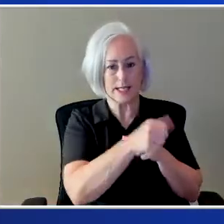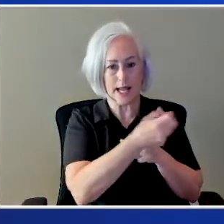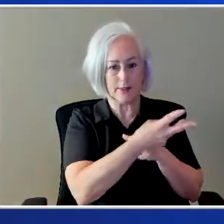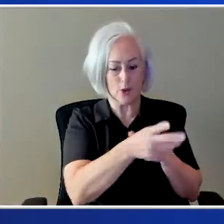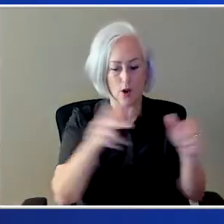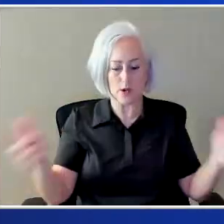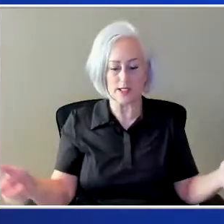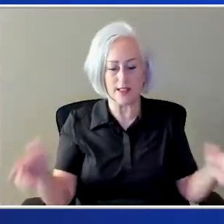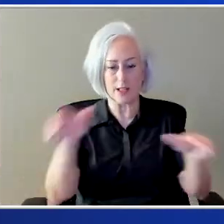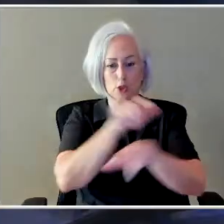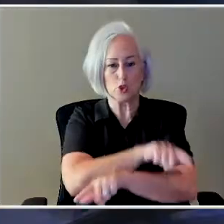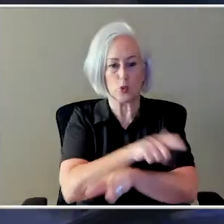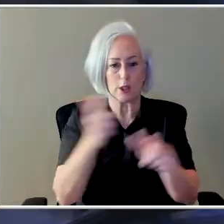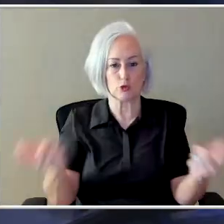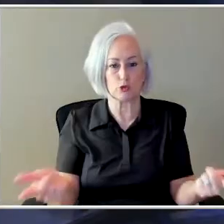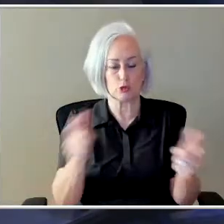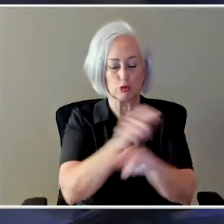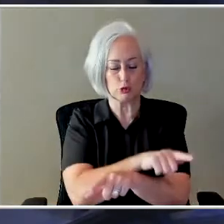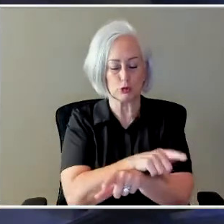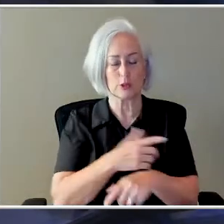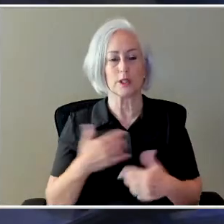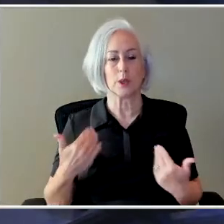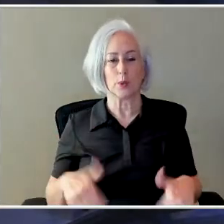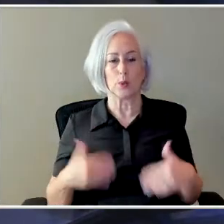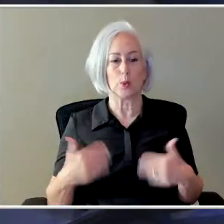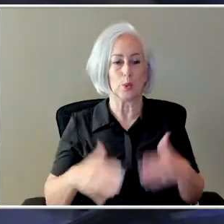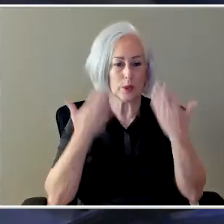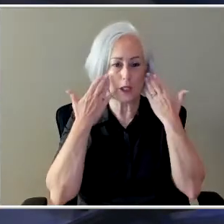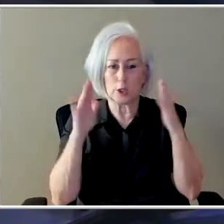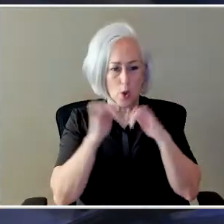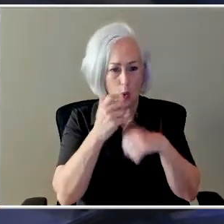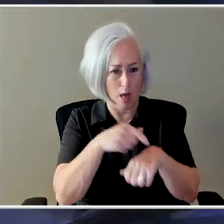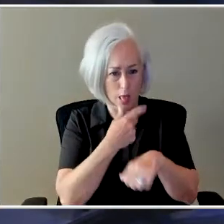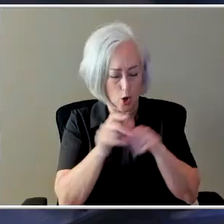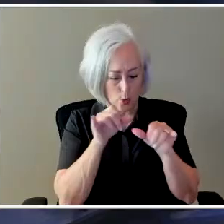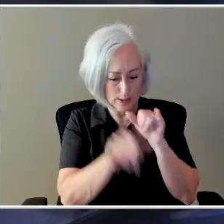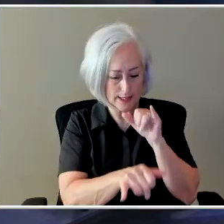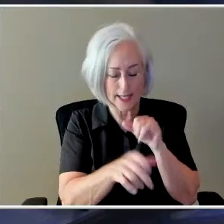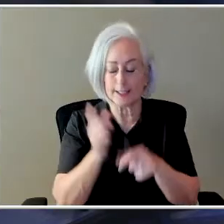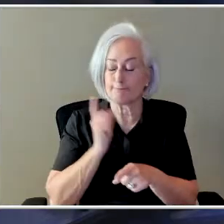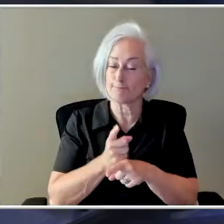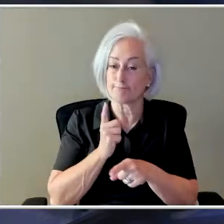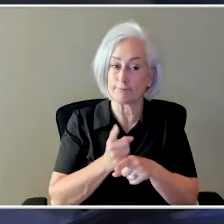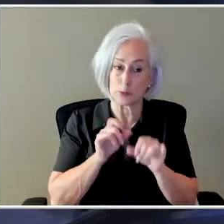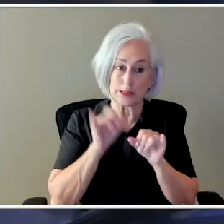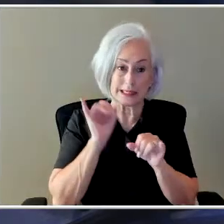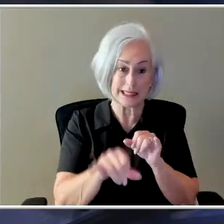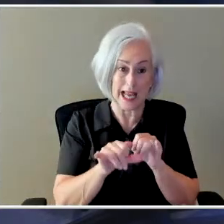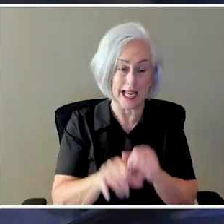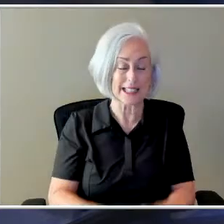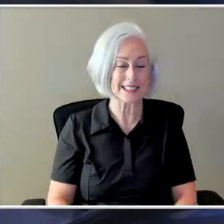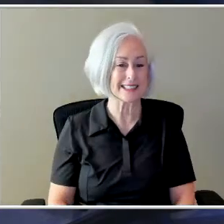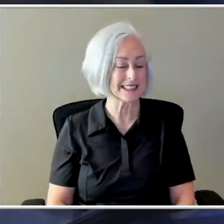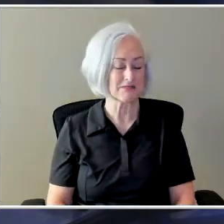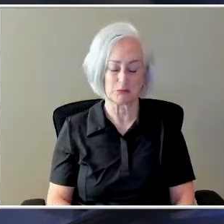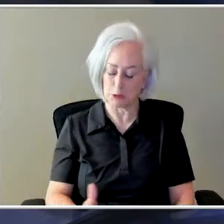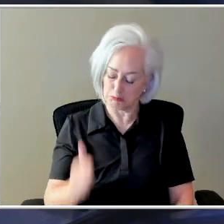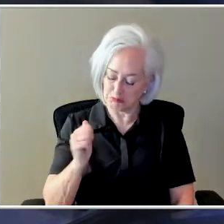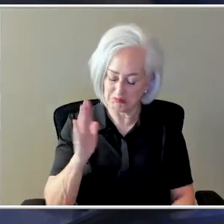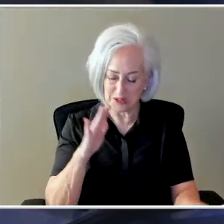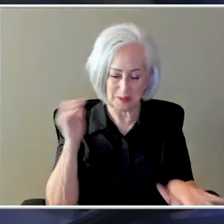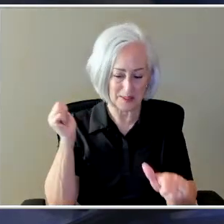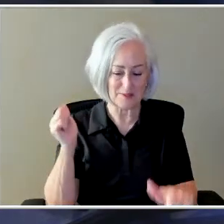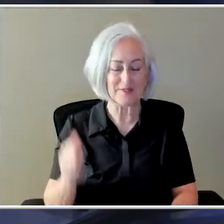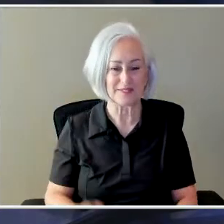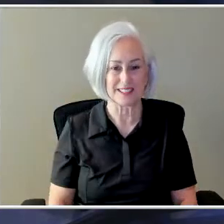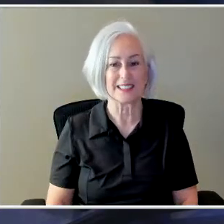mean, there's know how long you're going to end up being there. Right. I mean, yeah, we stayed, so we weren't leaving. You weren't leaving. Well, I've just